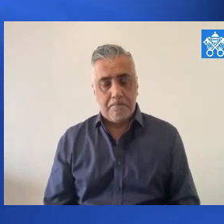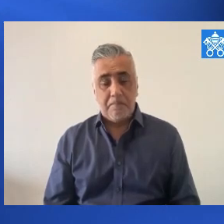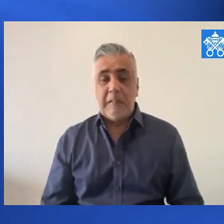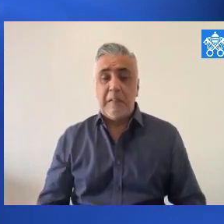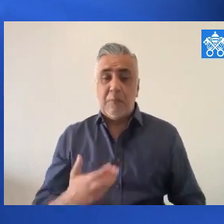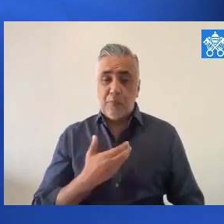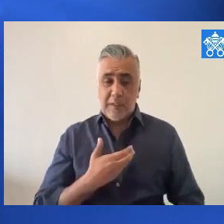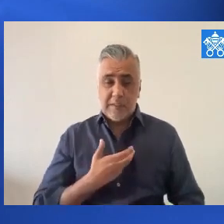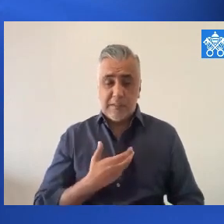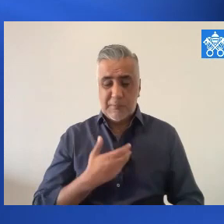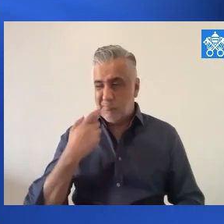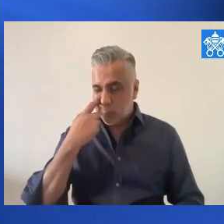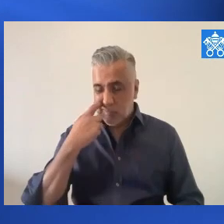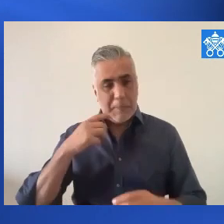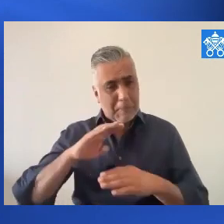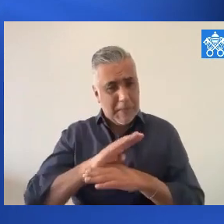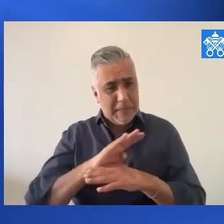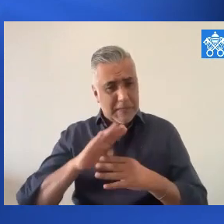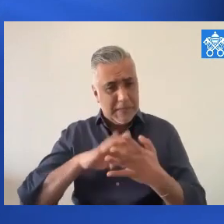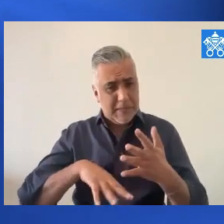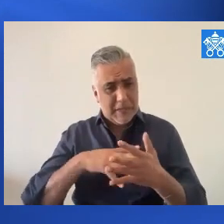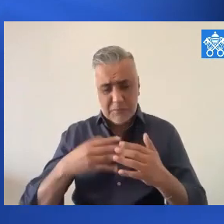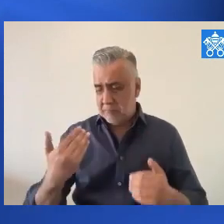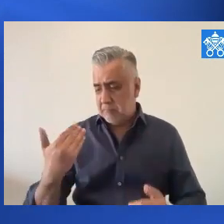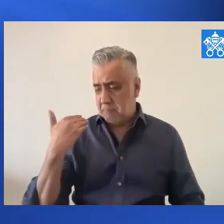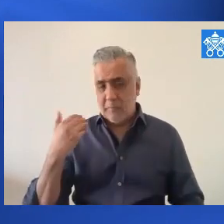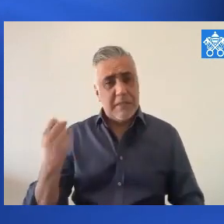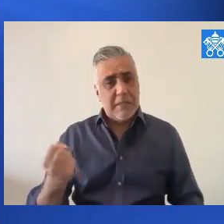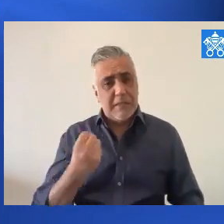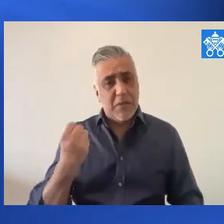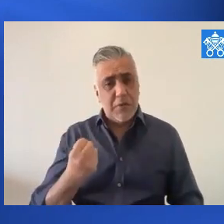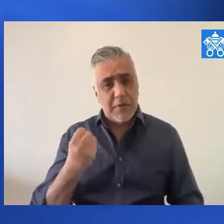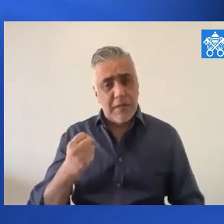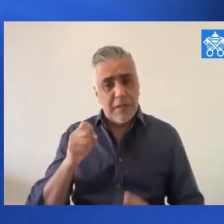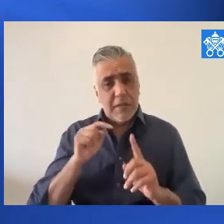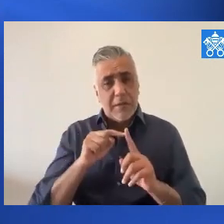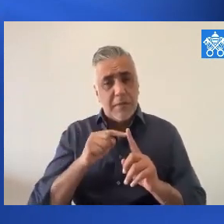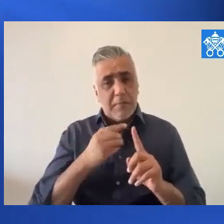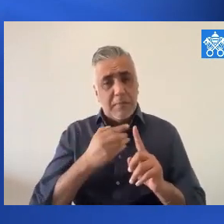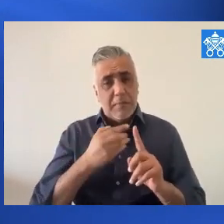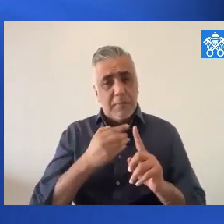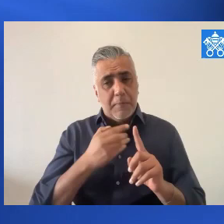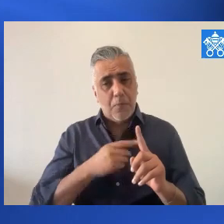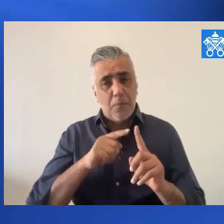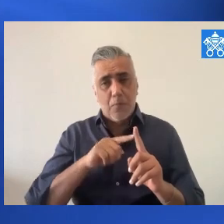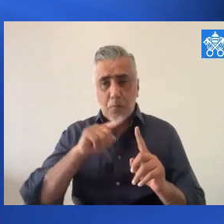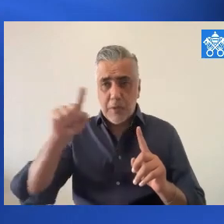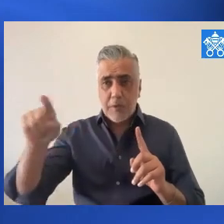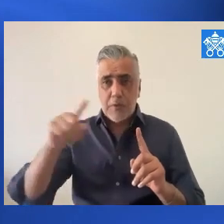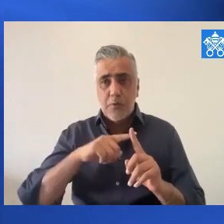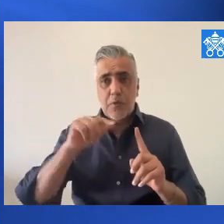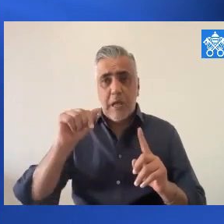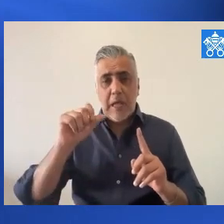Pope Francis had a quite busy schedule in recent days. On Saturday, he